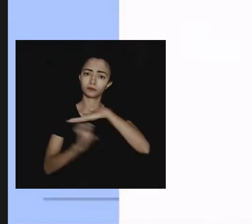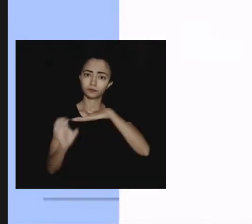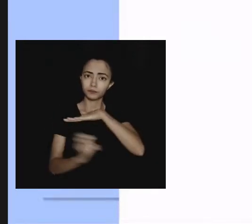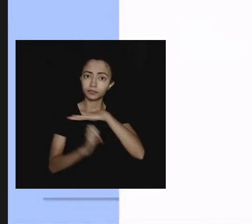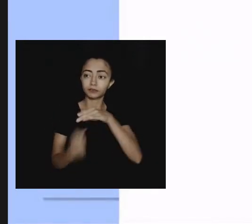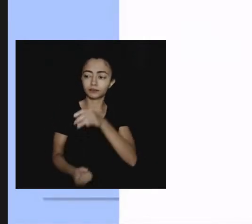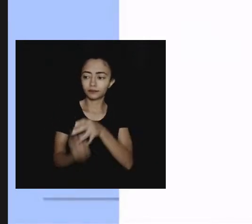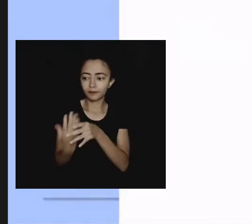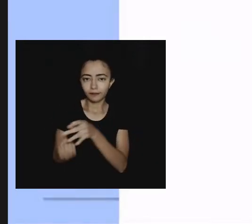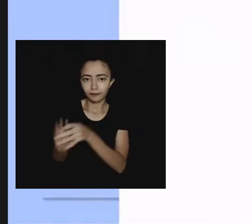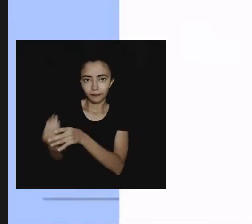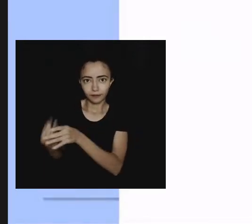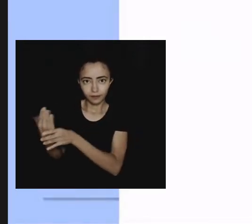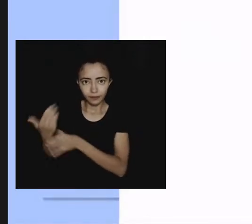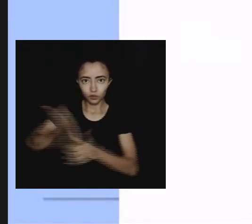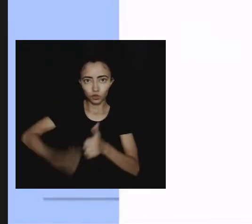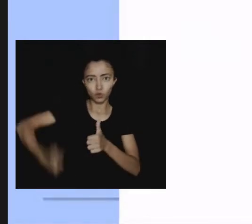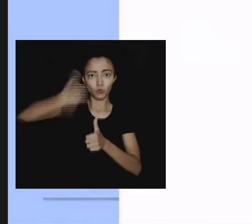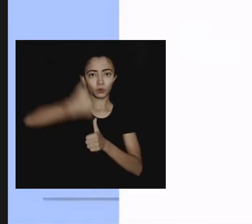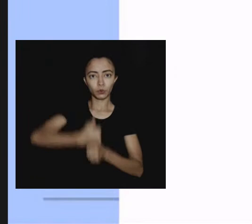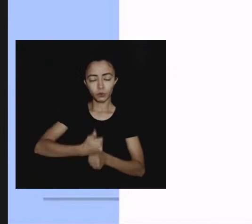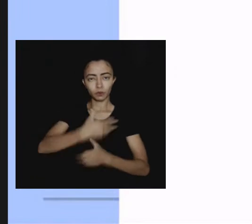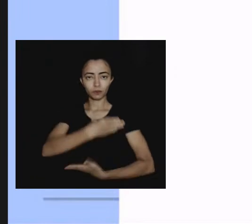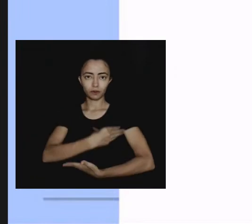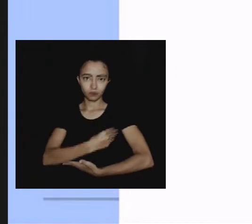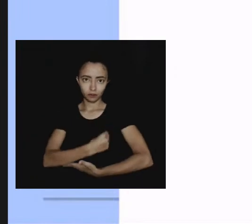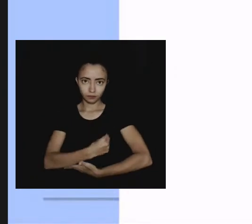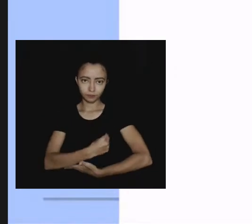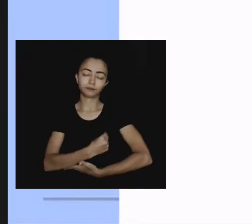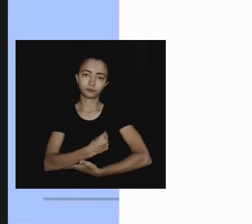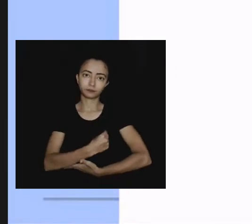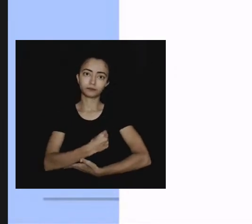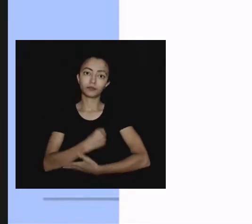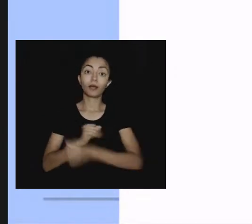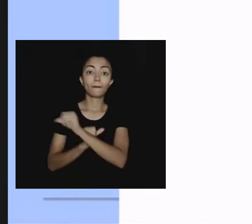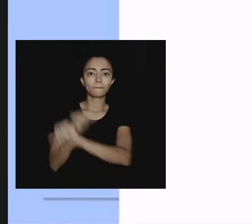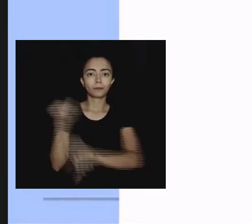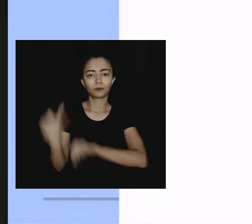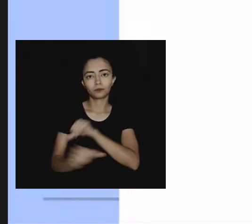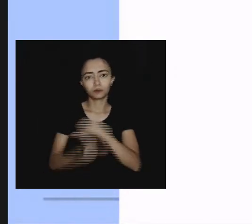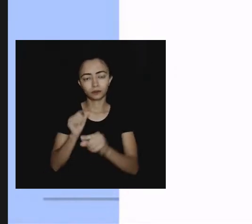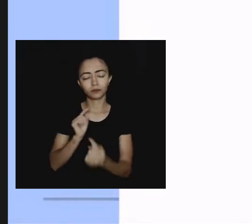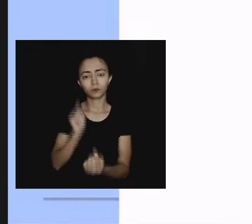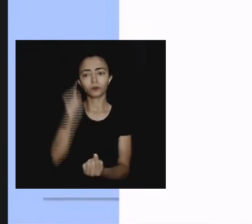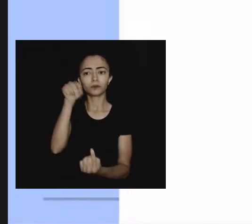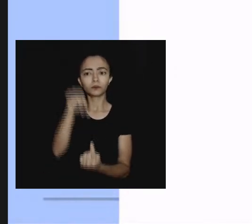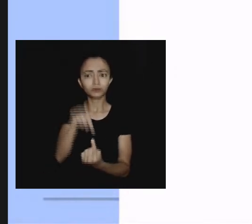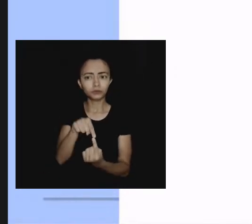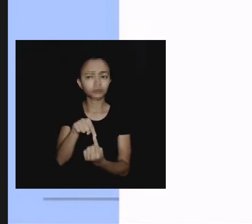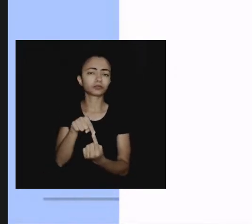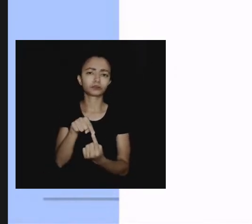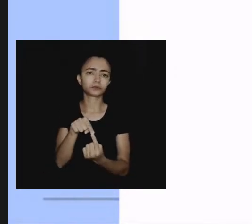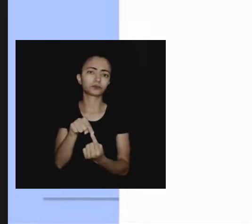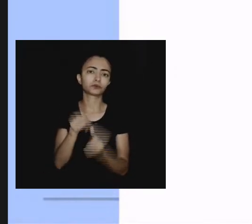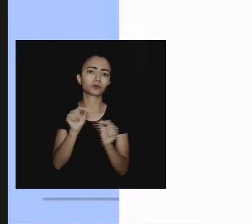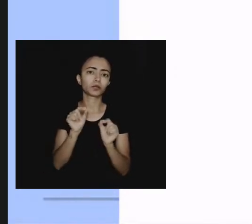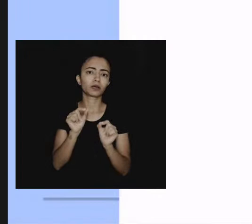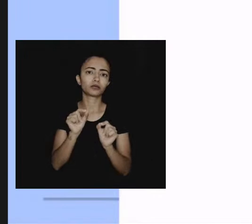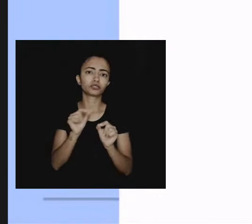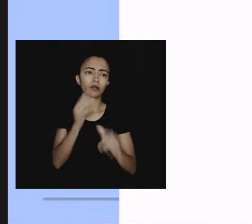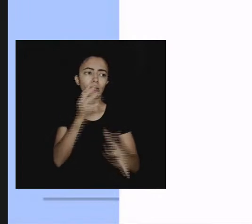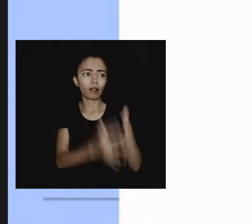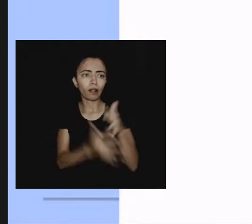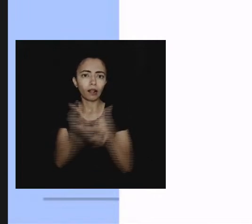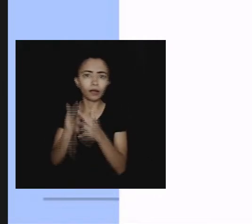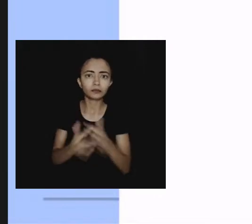that the companies that produce these formulas, they switch them all constantly so that they